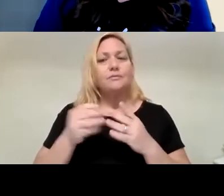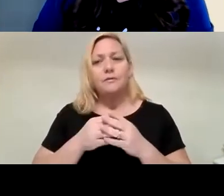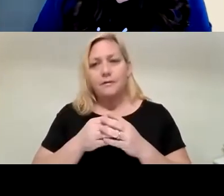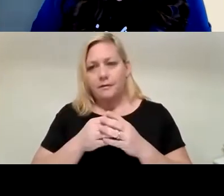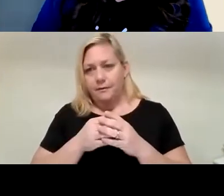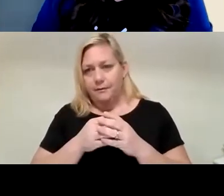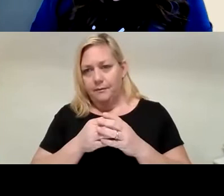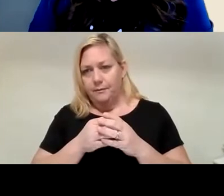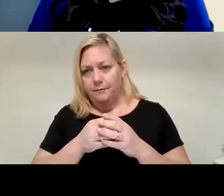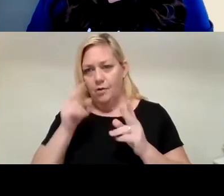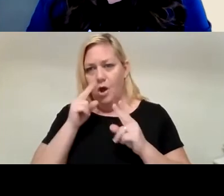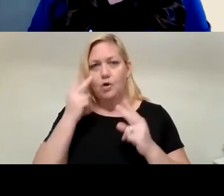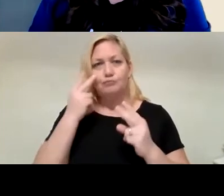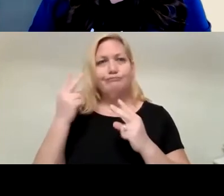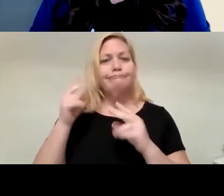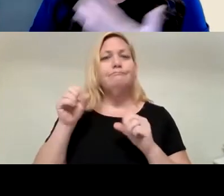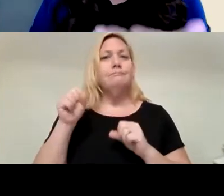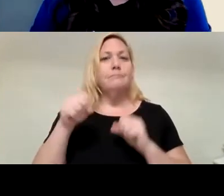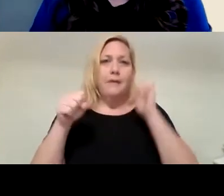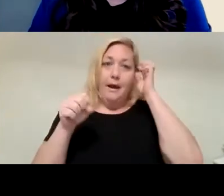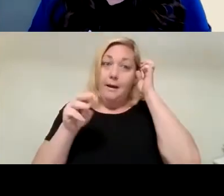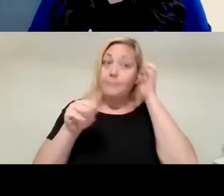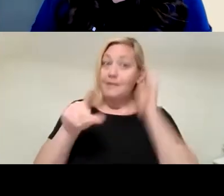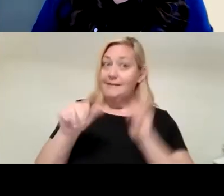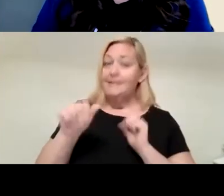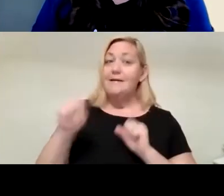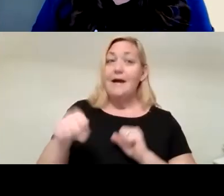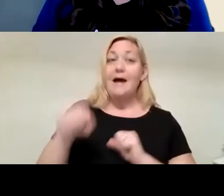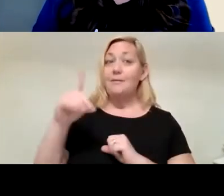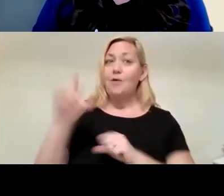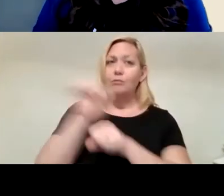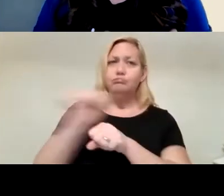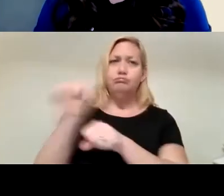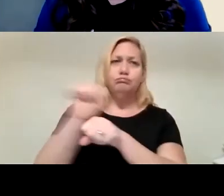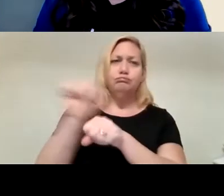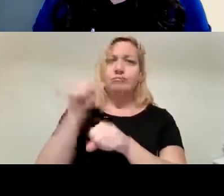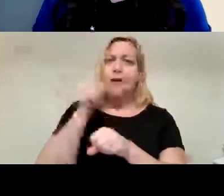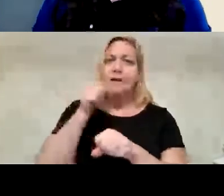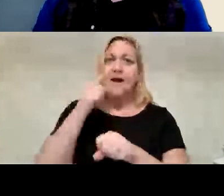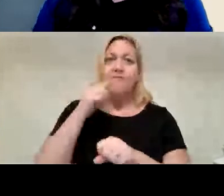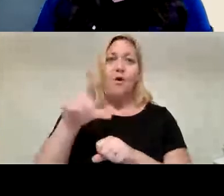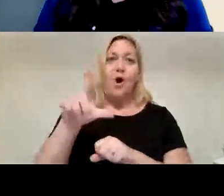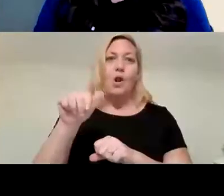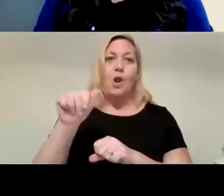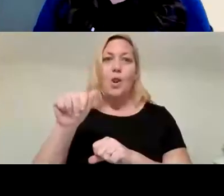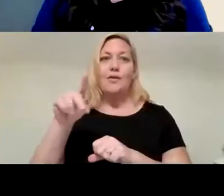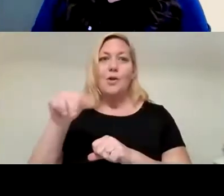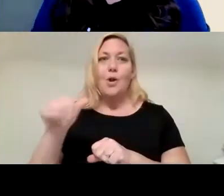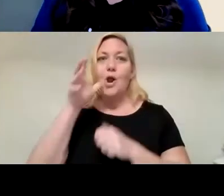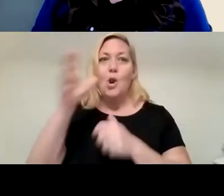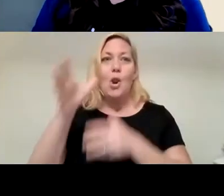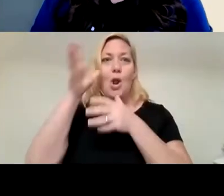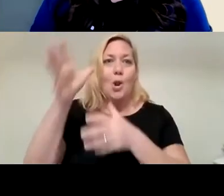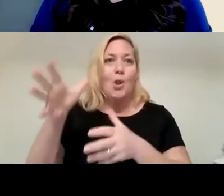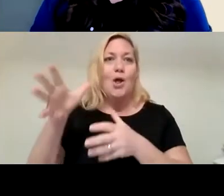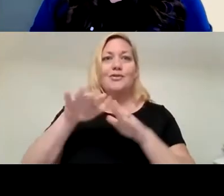Alex. Yeah, Democrats who toil every day to make a difference for our lolas, and our children and